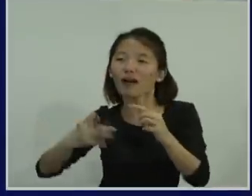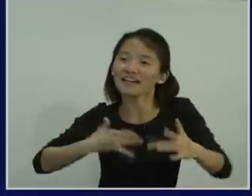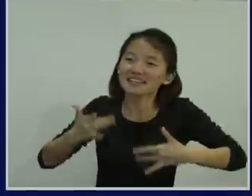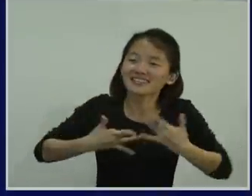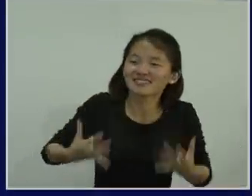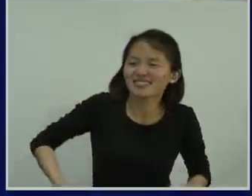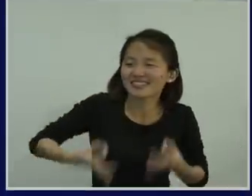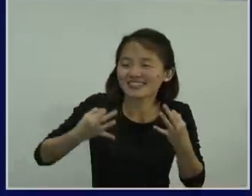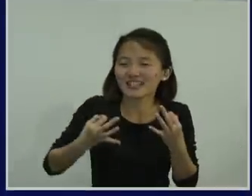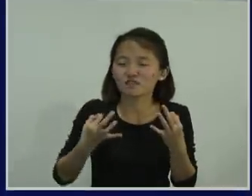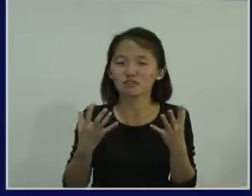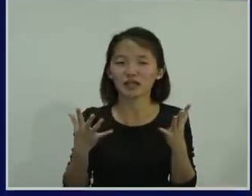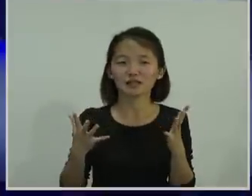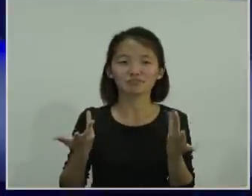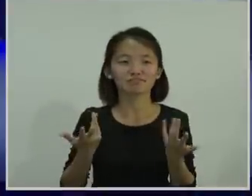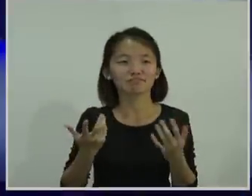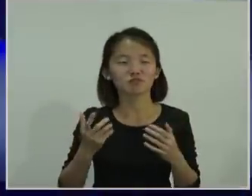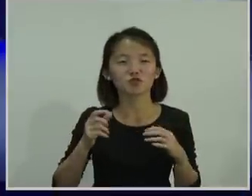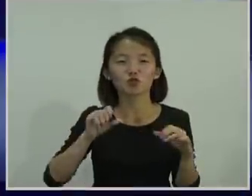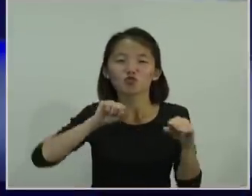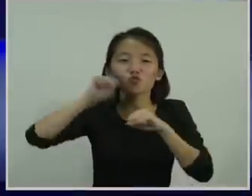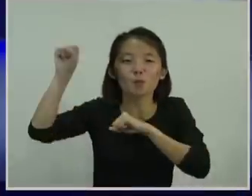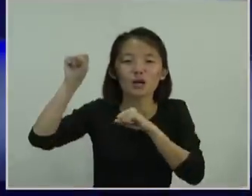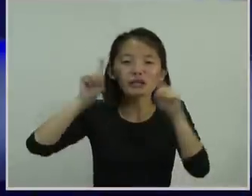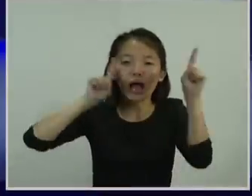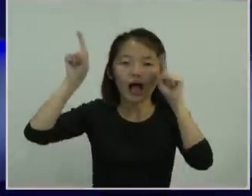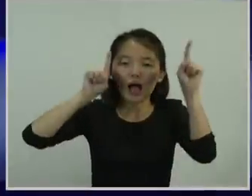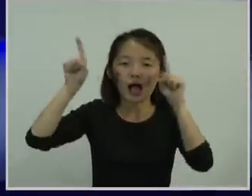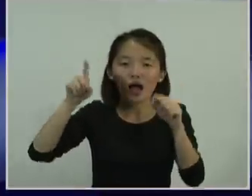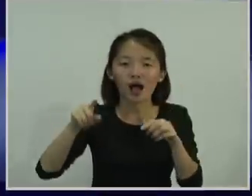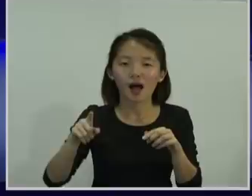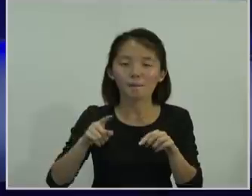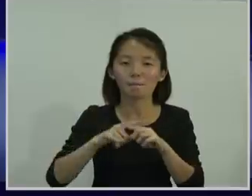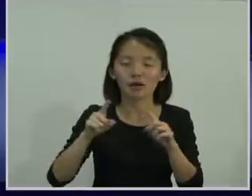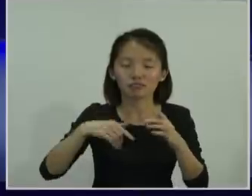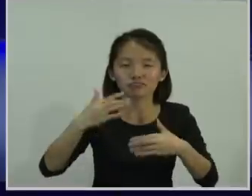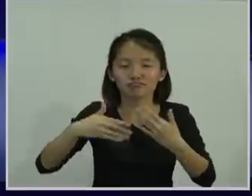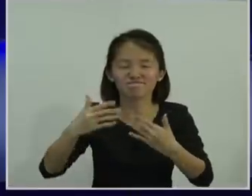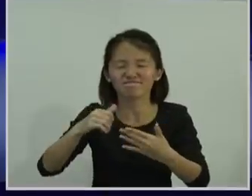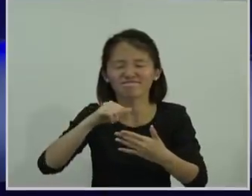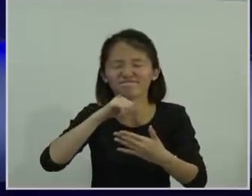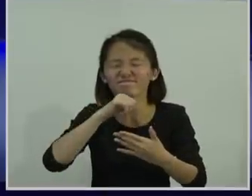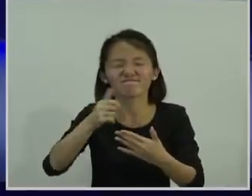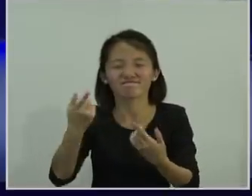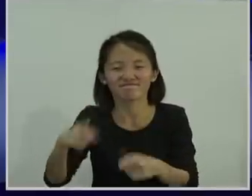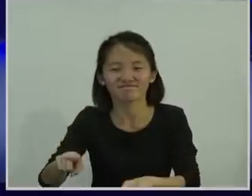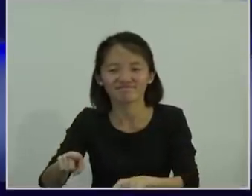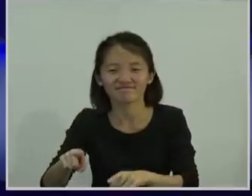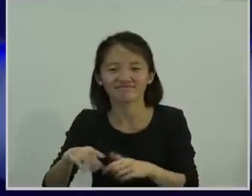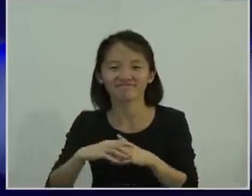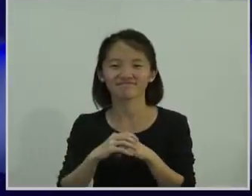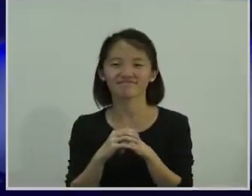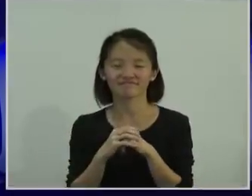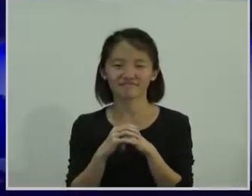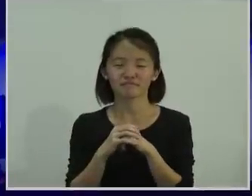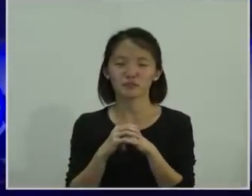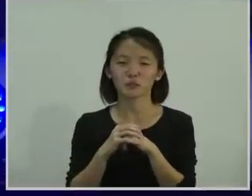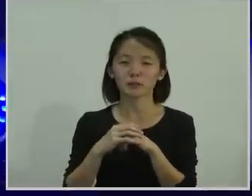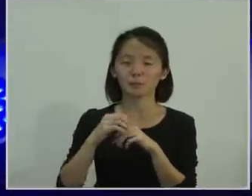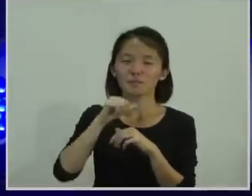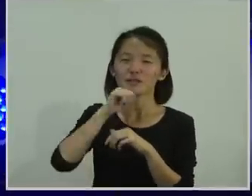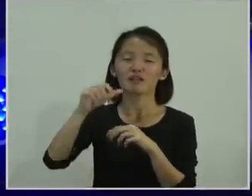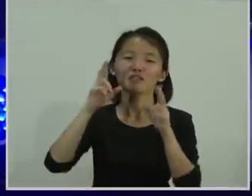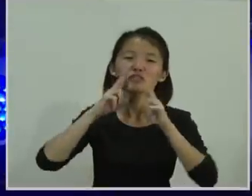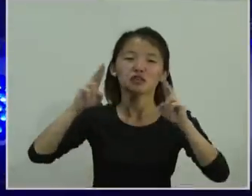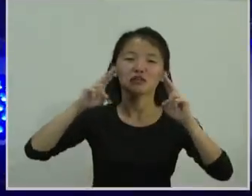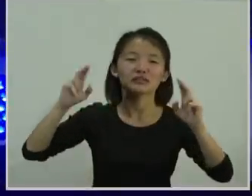superstar in the making, it didn't happen in reality. Instead of singing at sellout concerts, I was